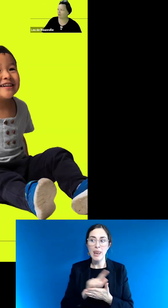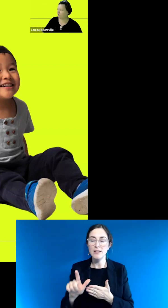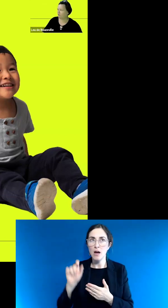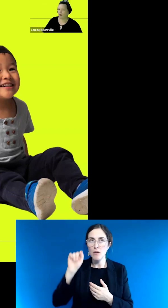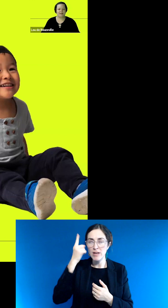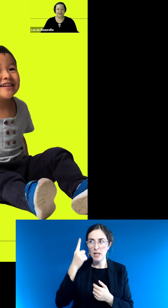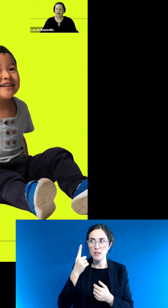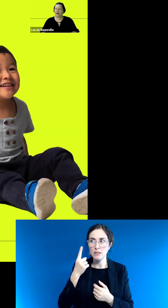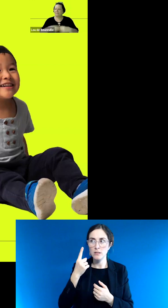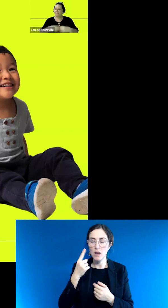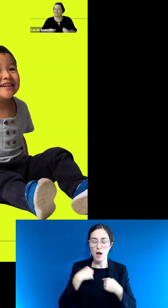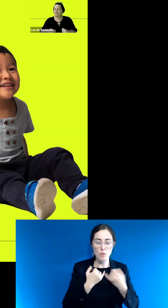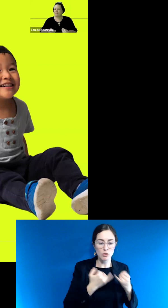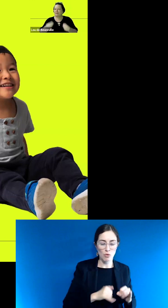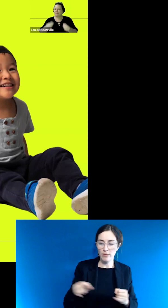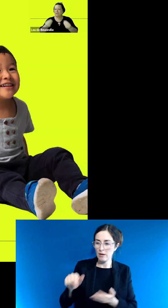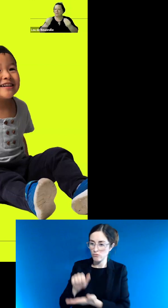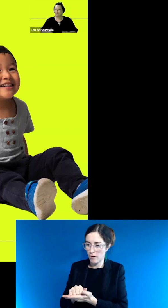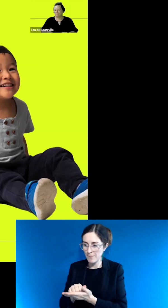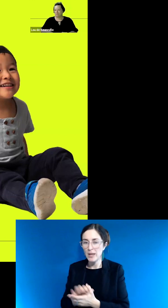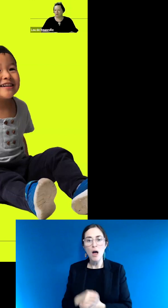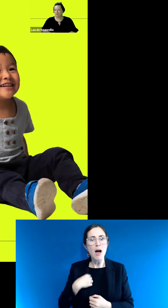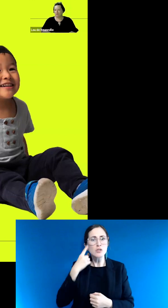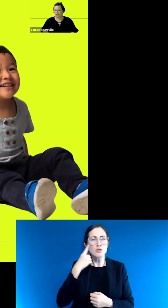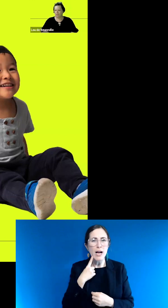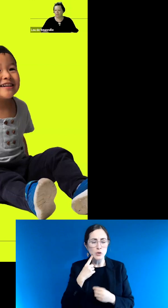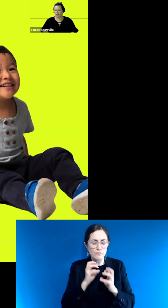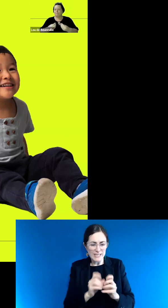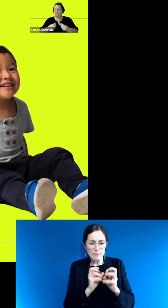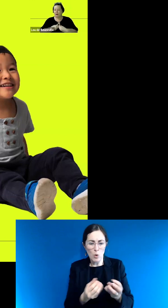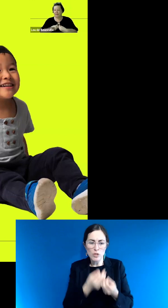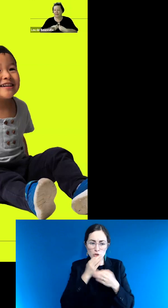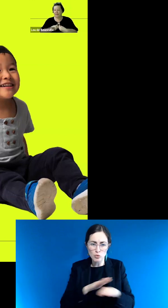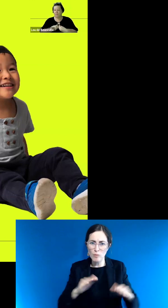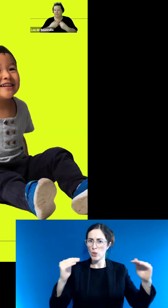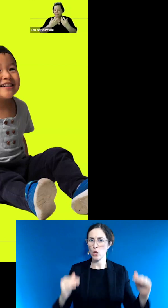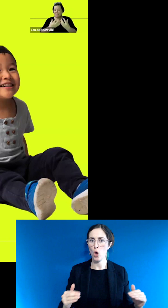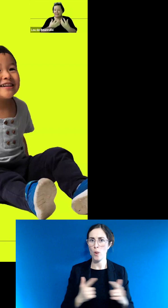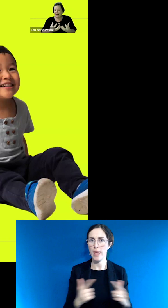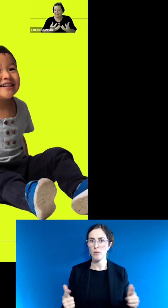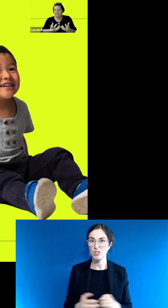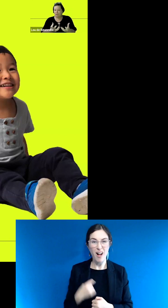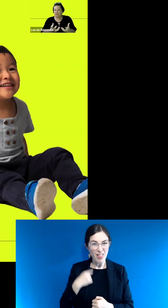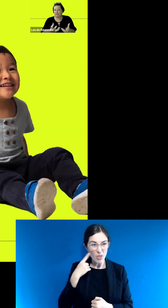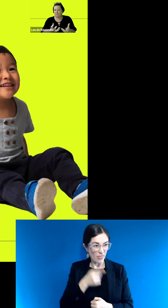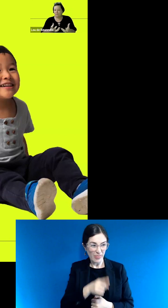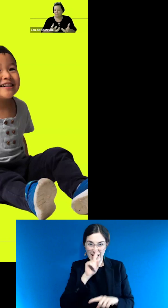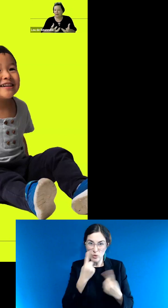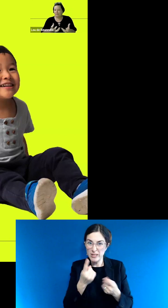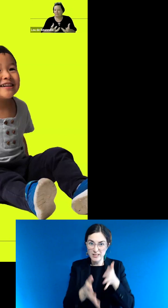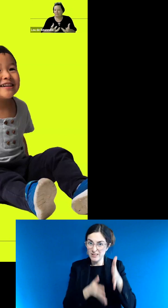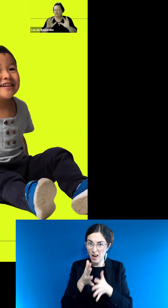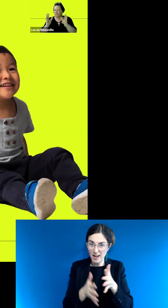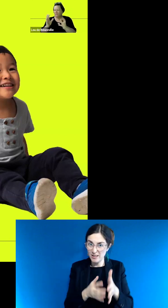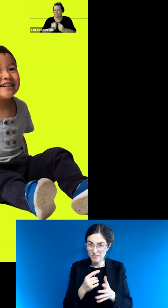completely wrong and you're right, about fingerspelling with kids who have really, really low language. My feeling was the kid can't even produce a single